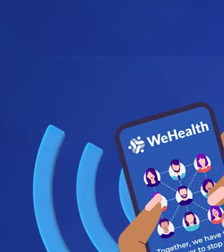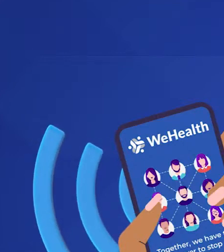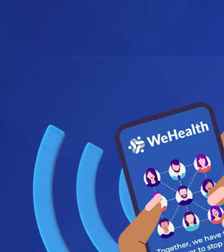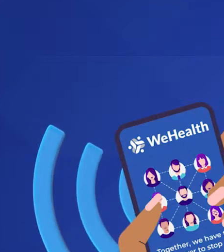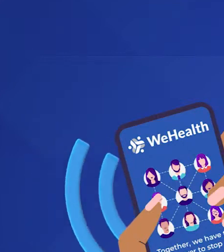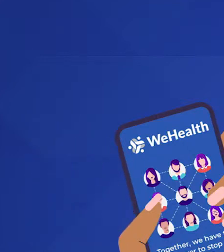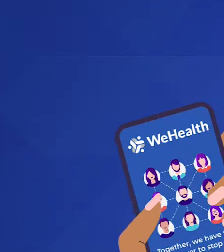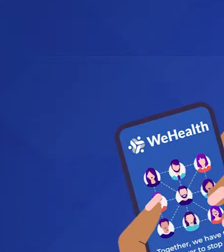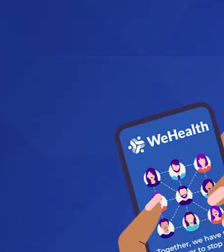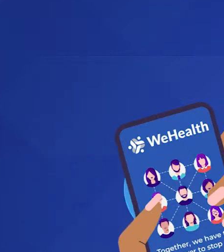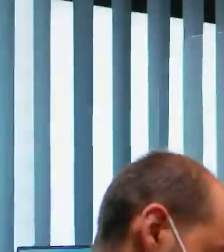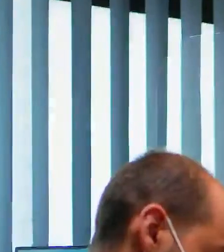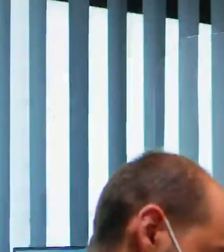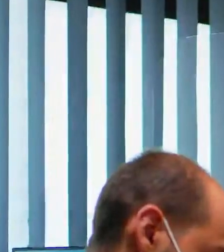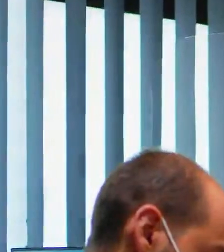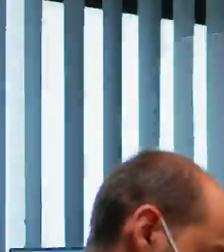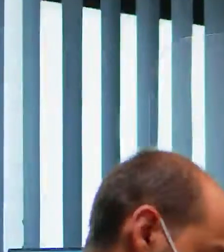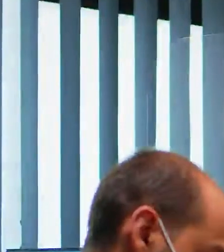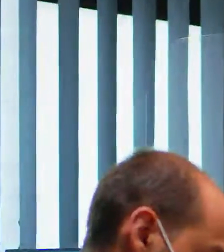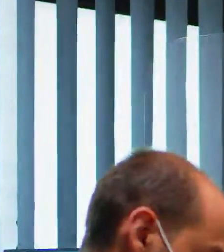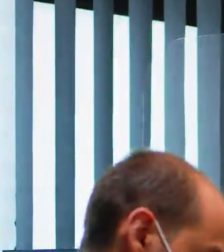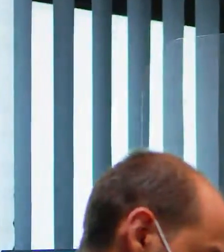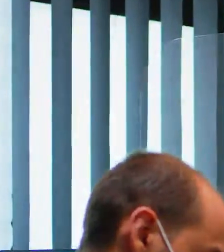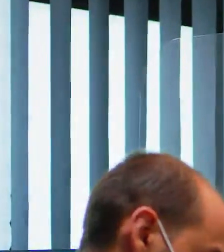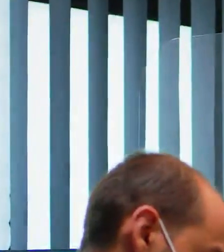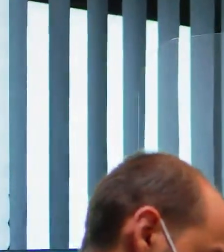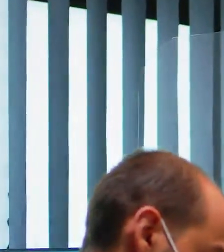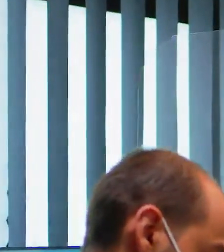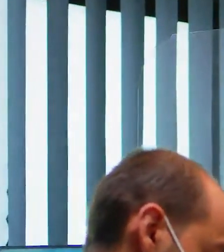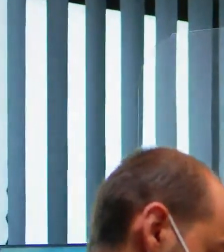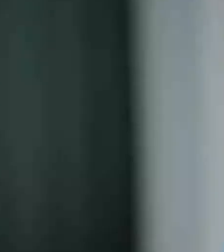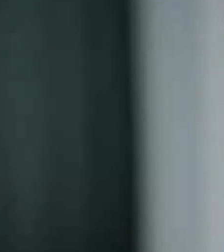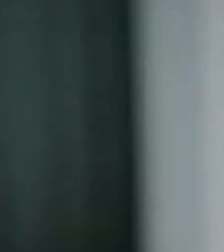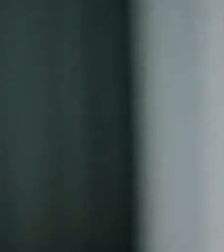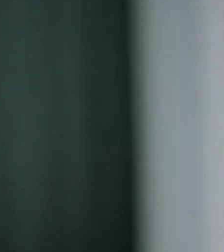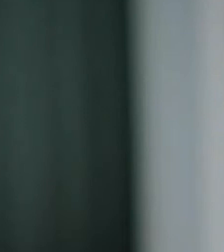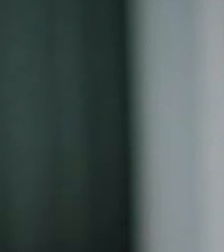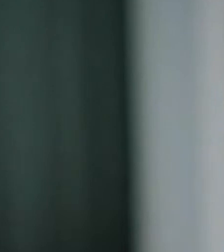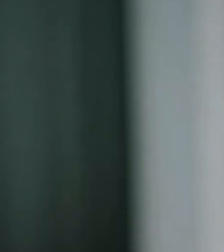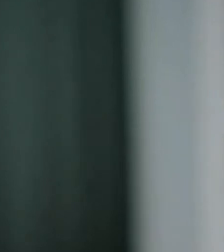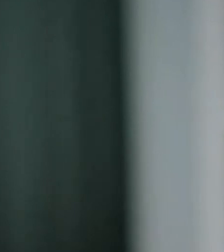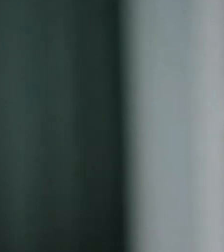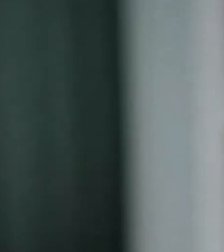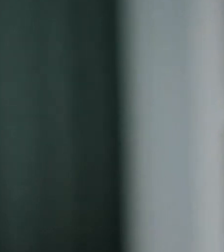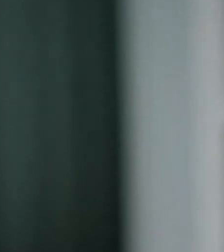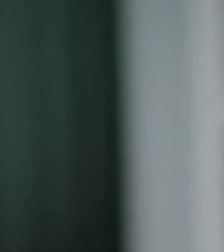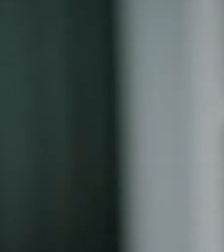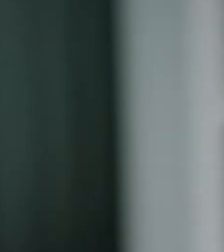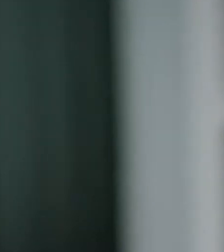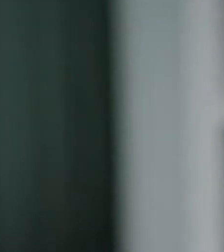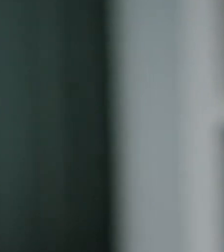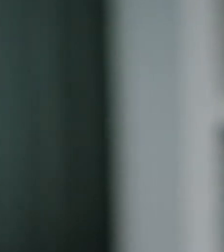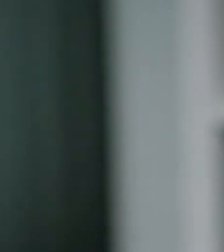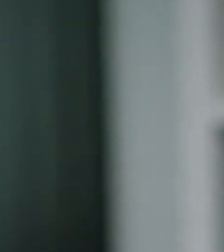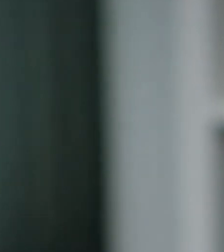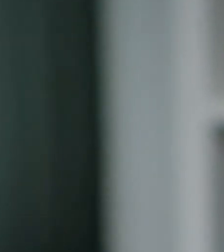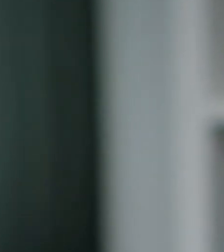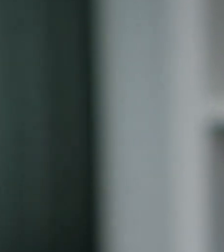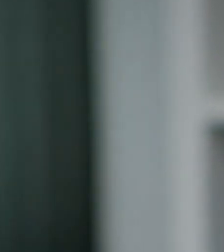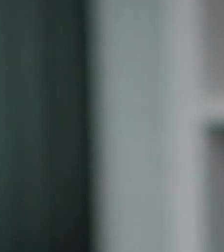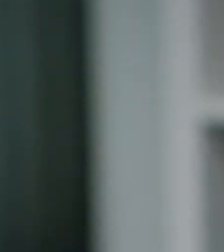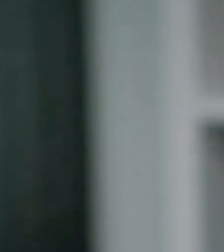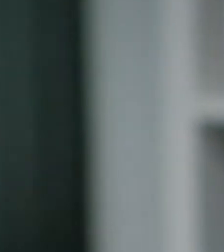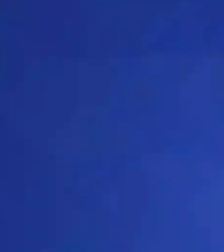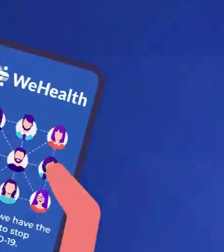app users were together. Once you download and install the app on your smartphone, the app will run in the background and alert you to any